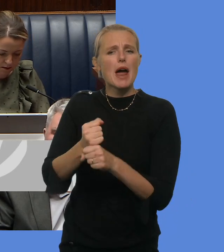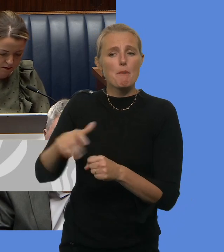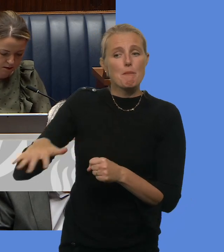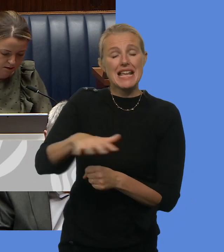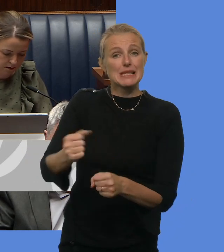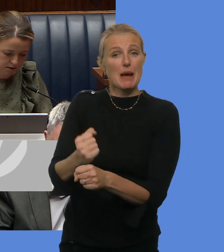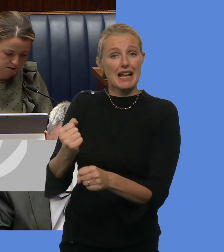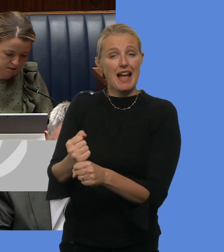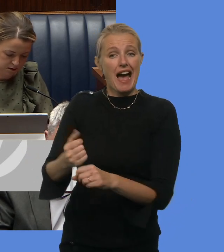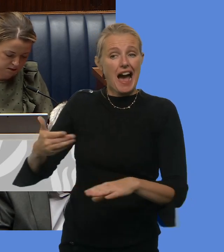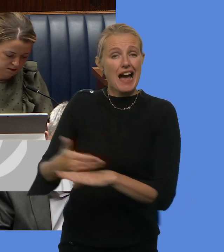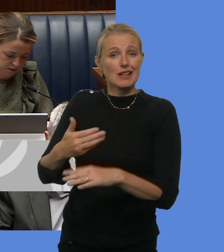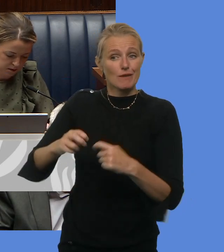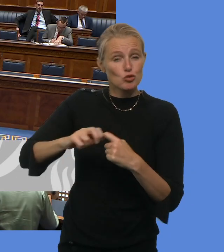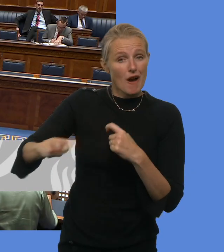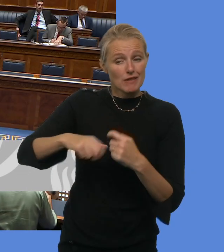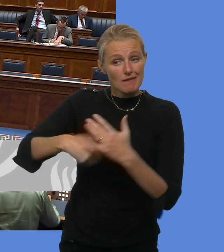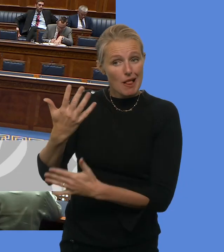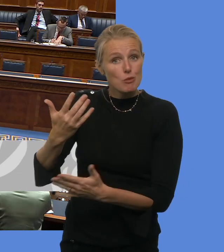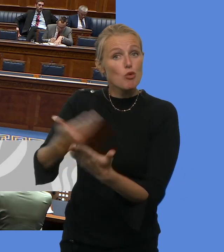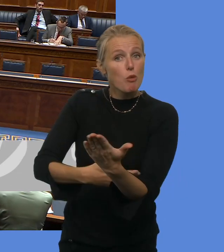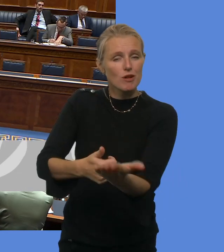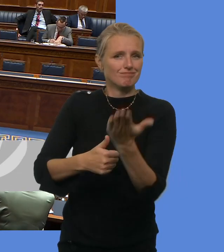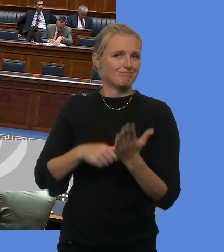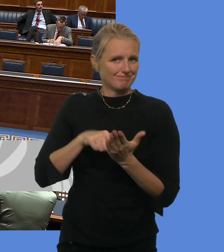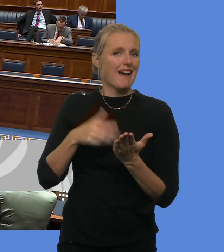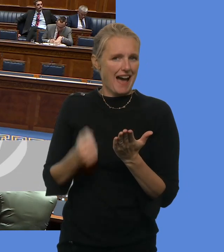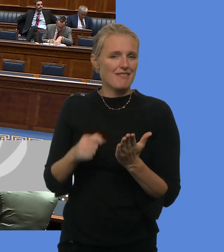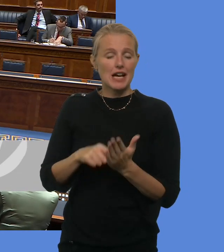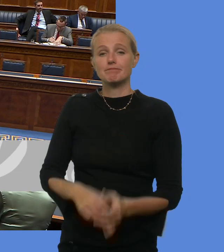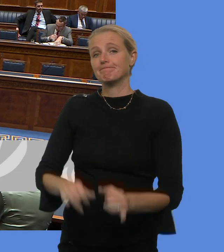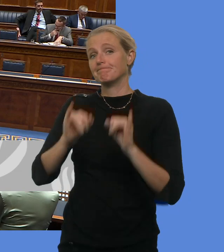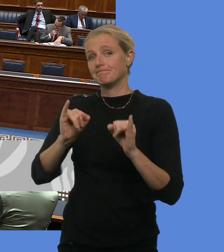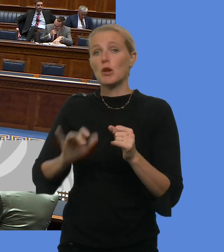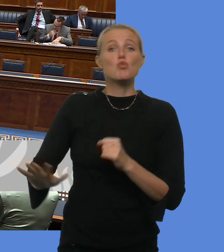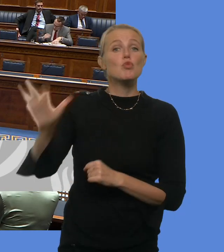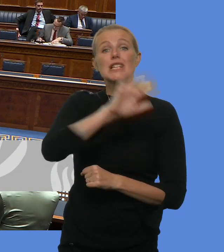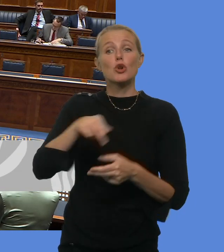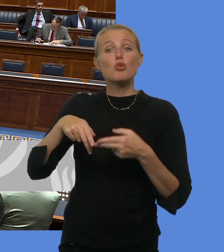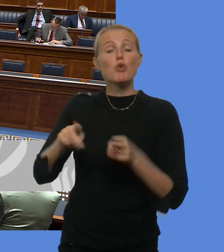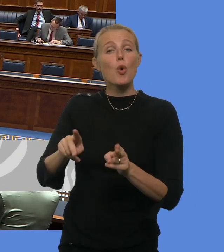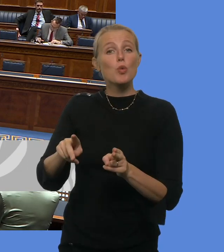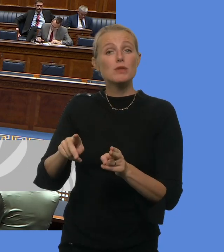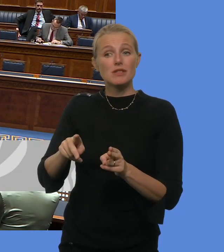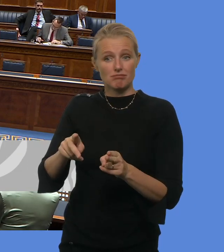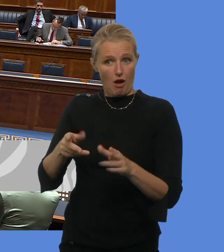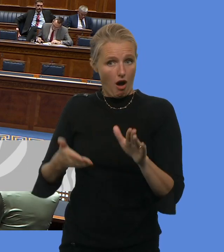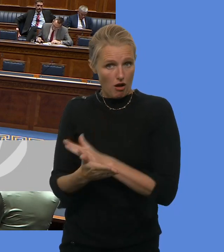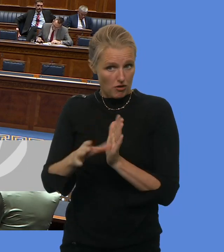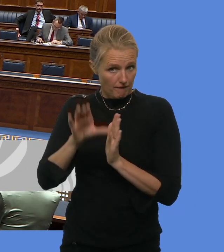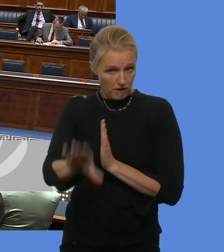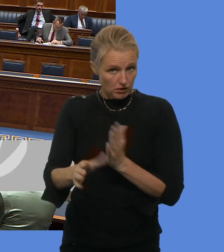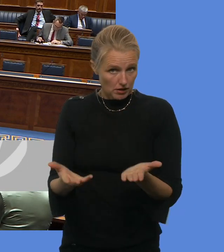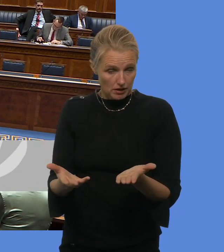Development report has now been completed. Due to the underinvestment in major road schemes and the constrained budget position, the scheme